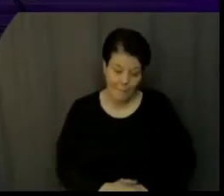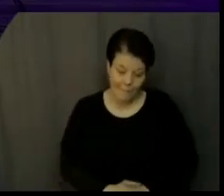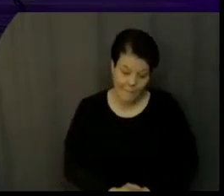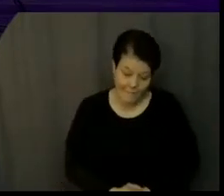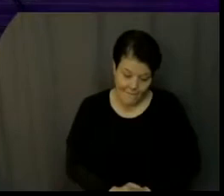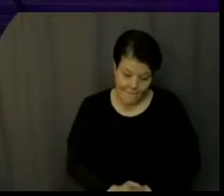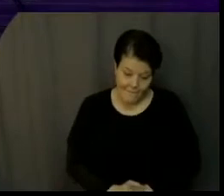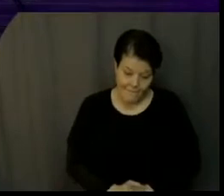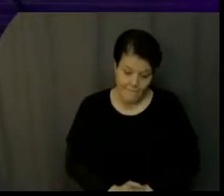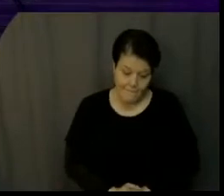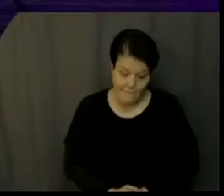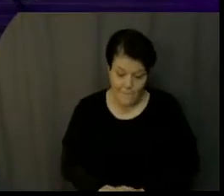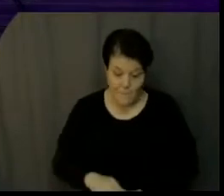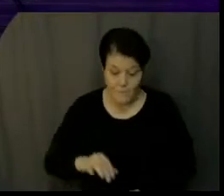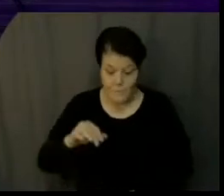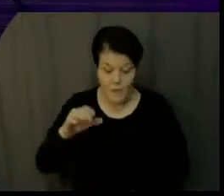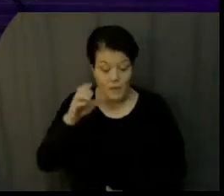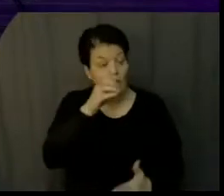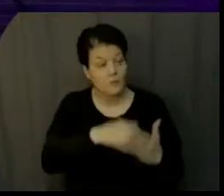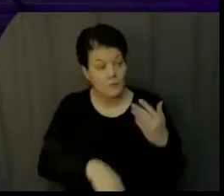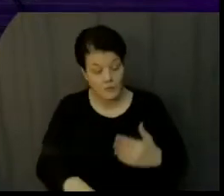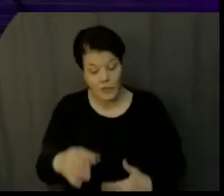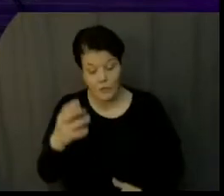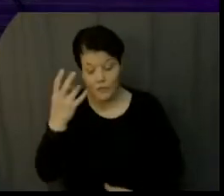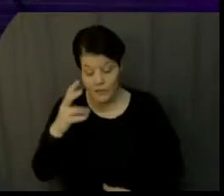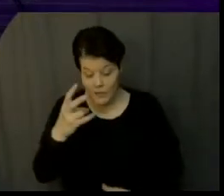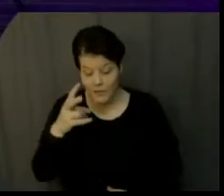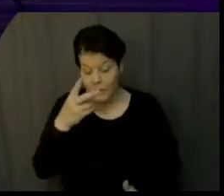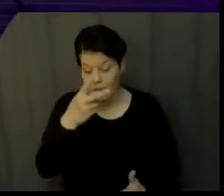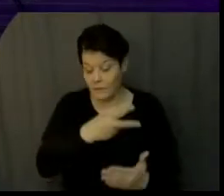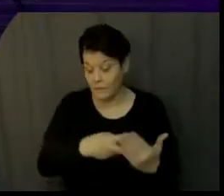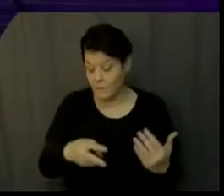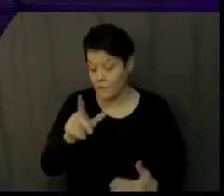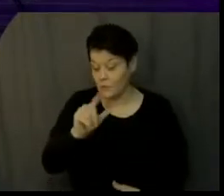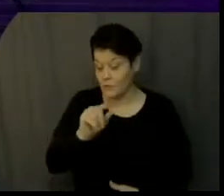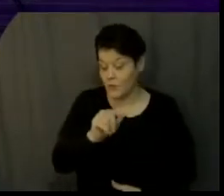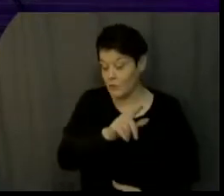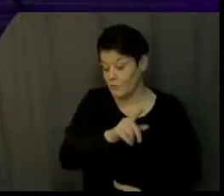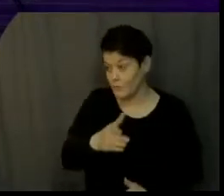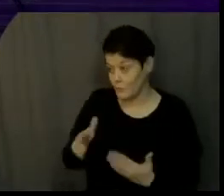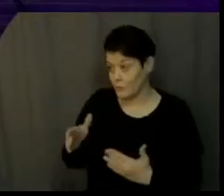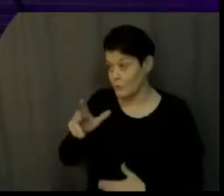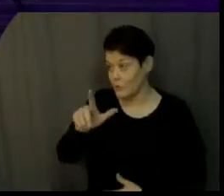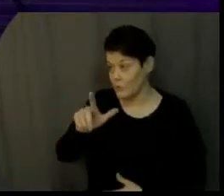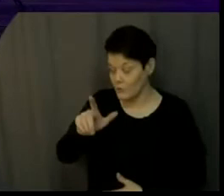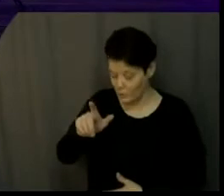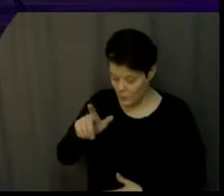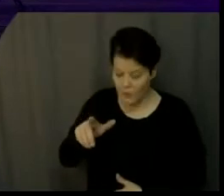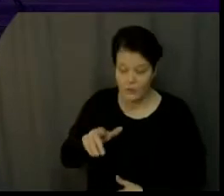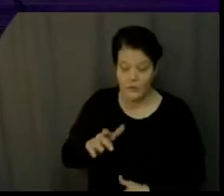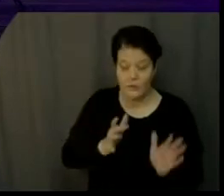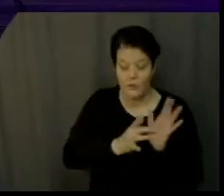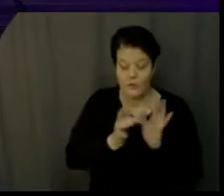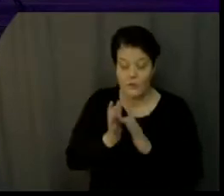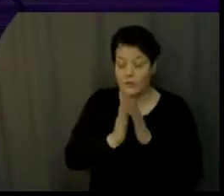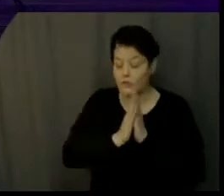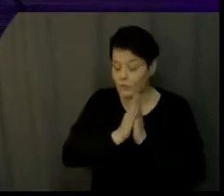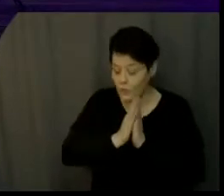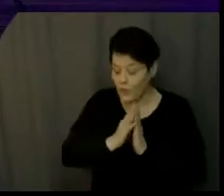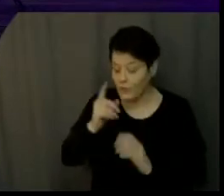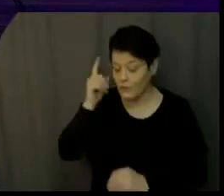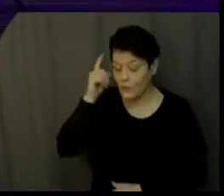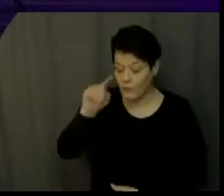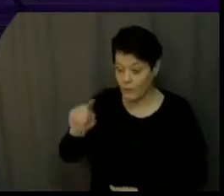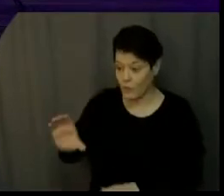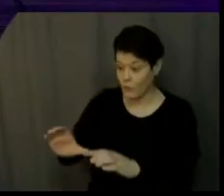Jesus prayed for that in John 17, 20 through 21. He says, I'm praying not only for these disciples. So he first prays for himself